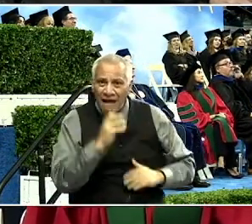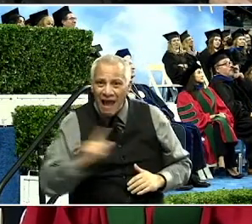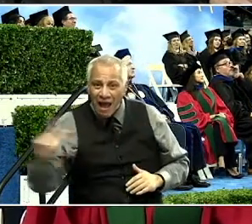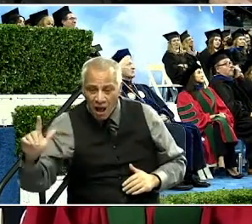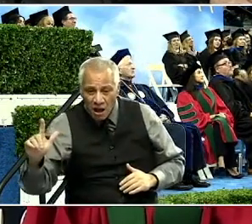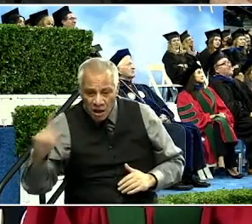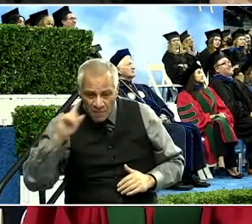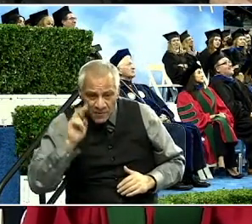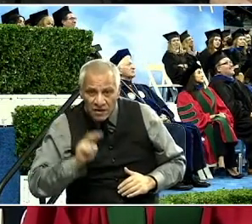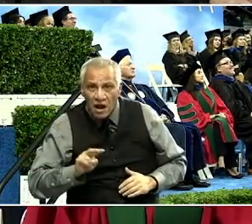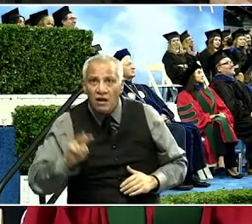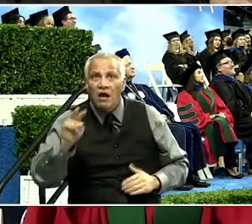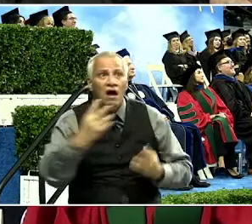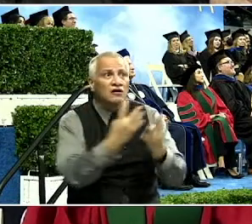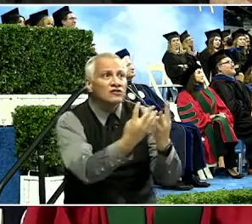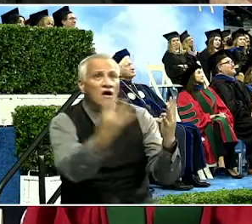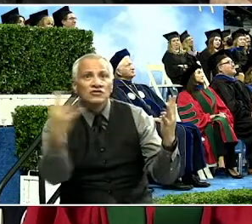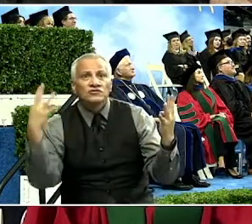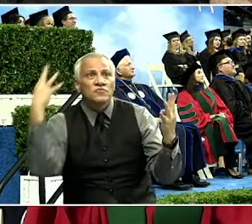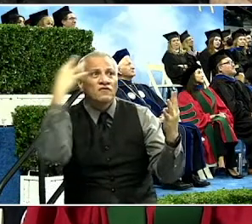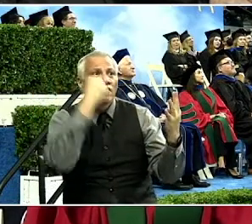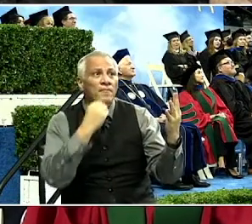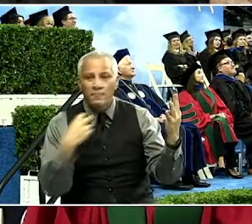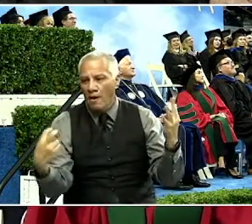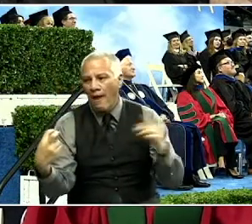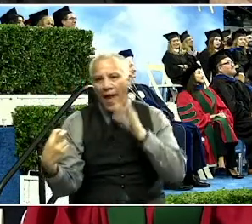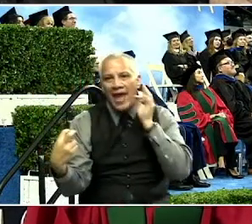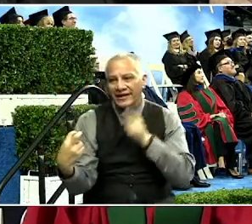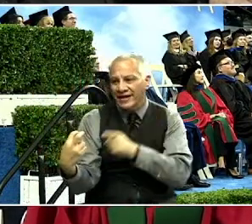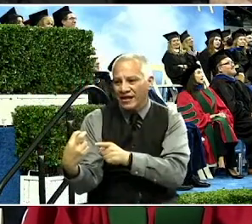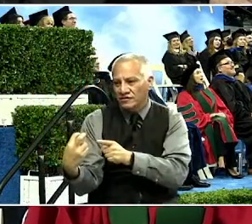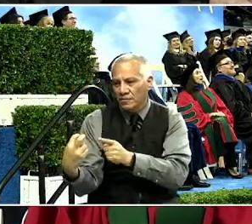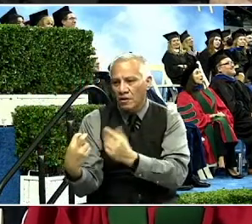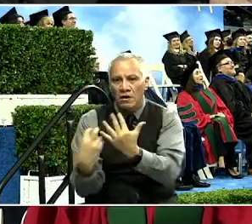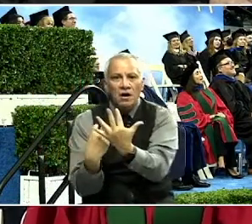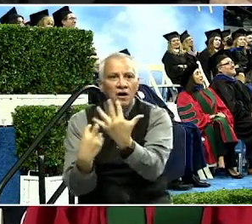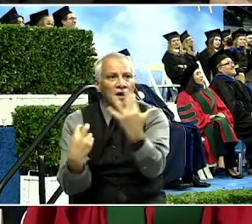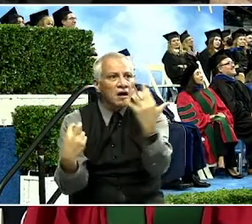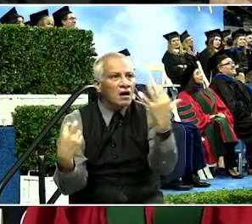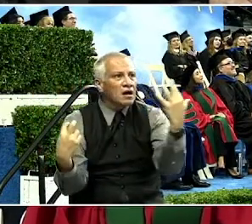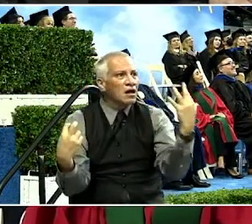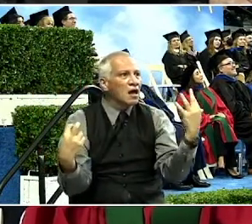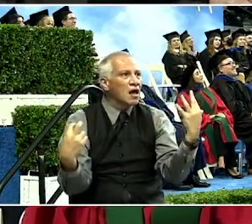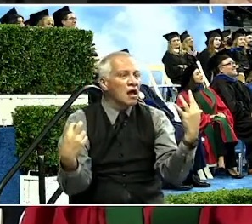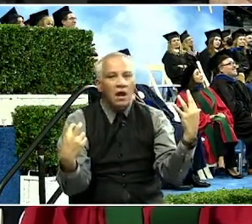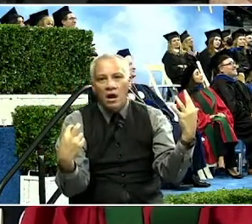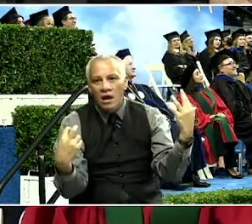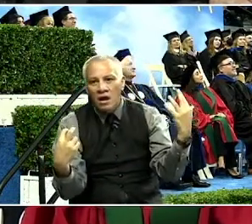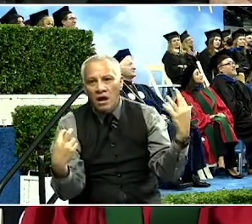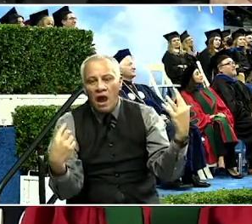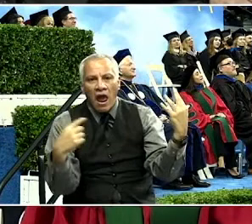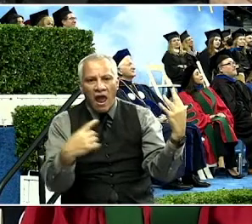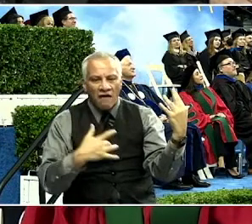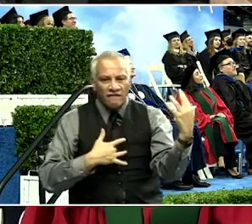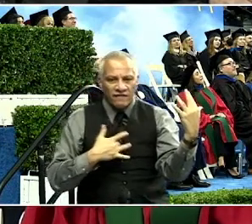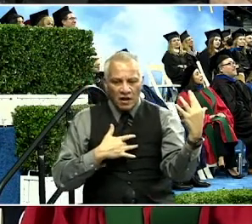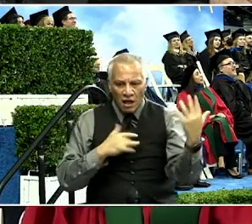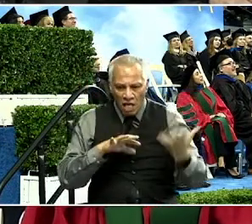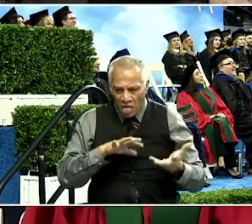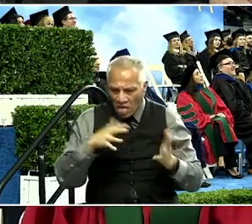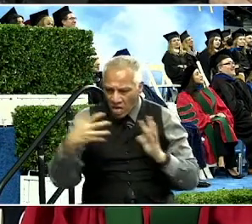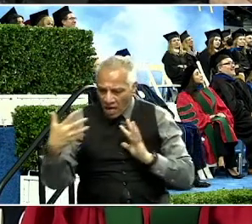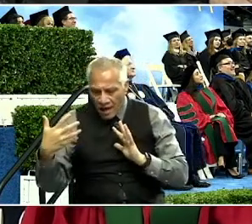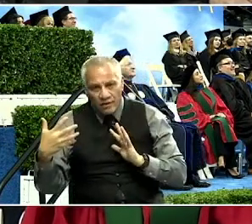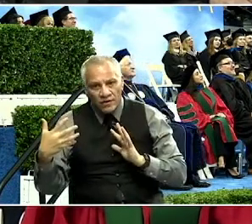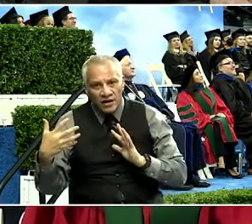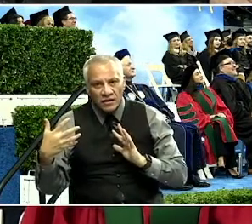up and I see all these beautiful people and animal in front of me. And just past that sinking feeling of devastation,